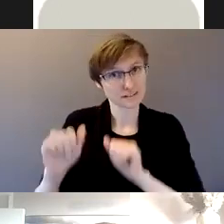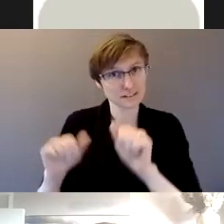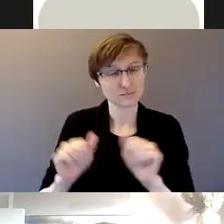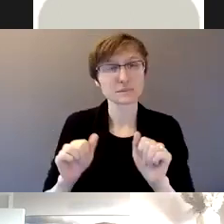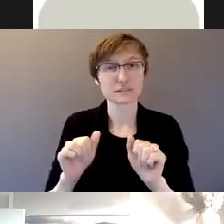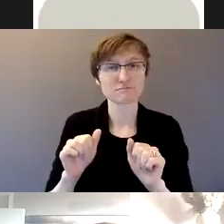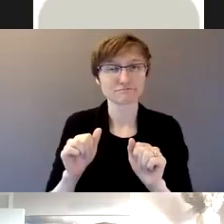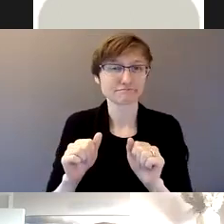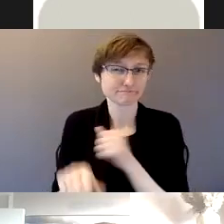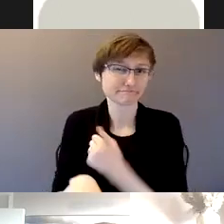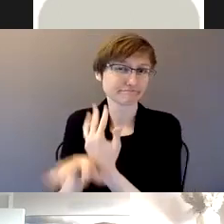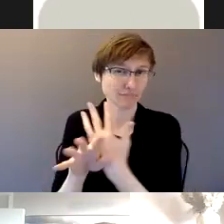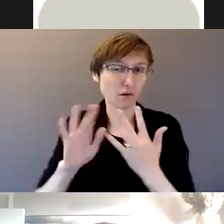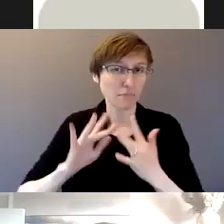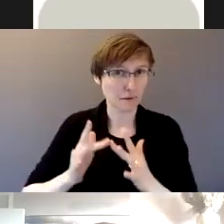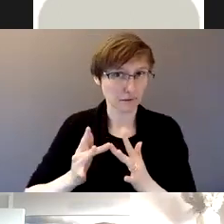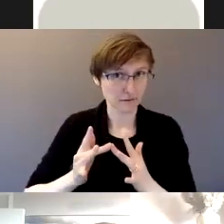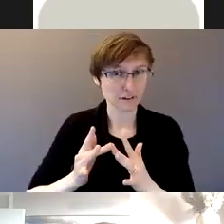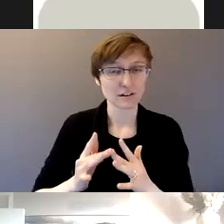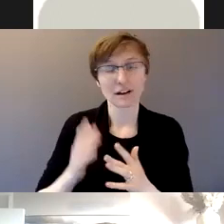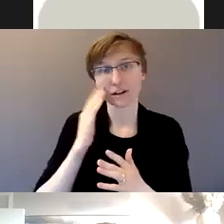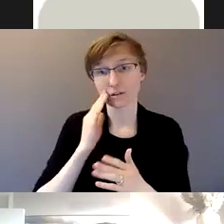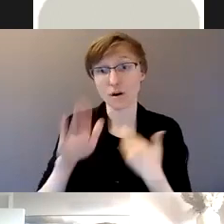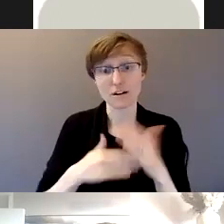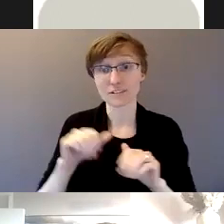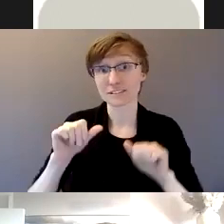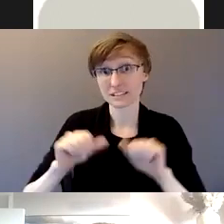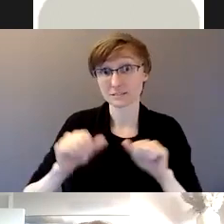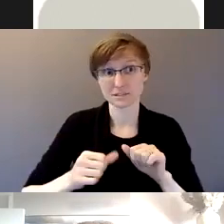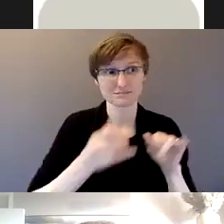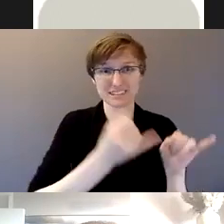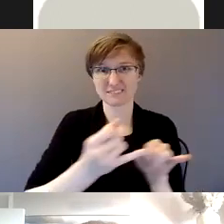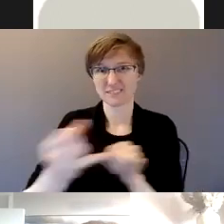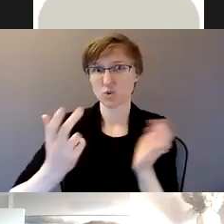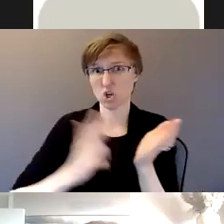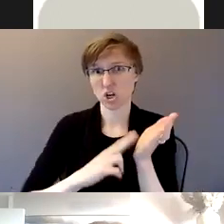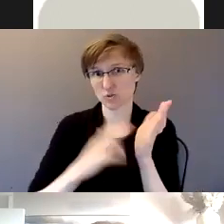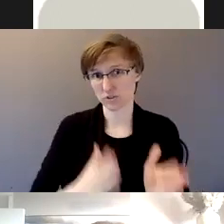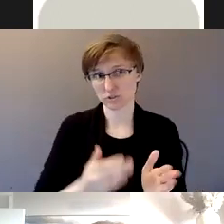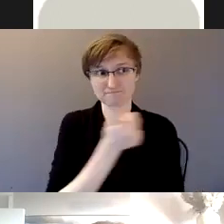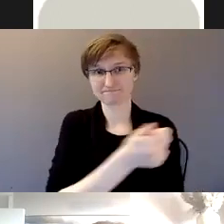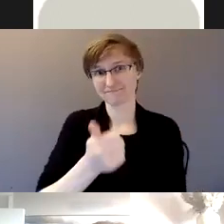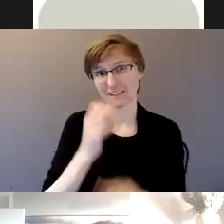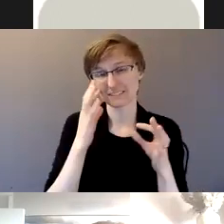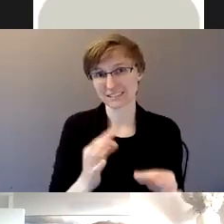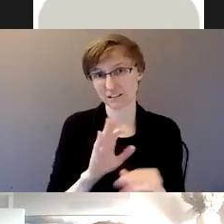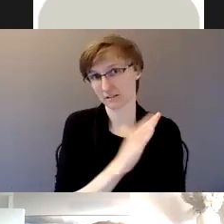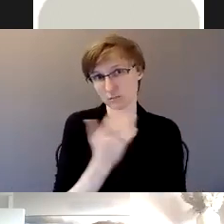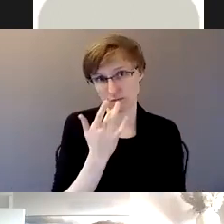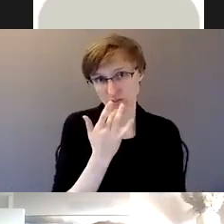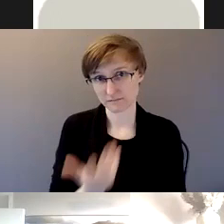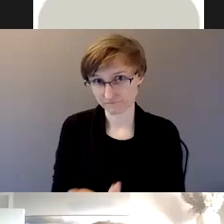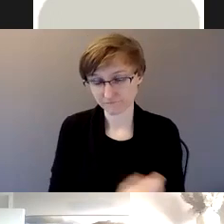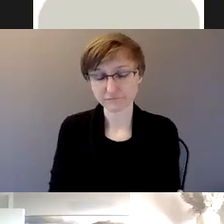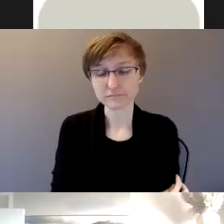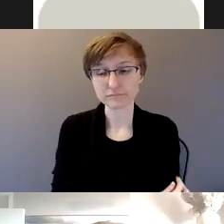probably each assessor is an individual contractor, and they make, they decide for themselves what they are going to be able to do.